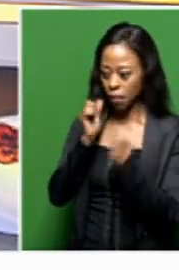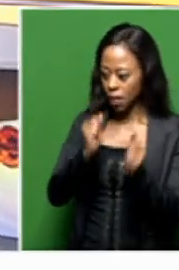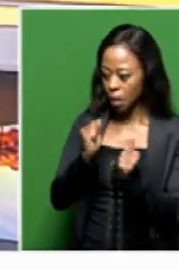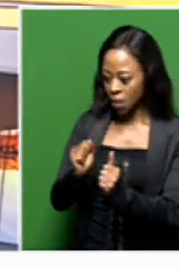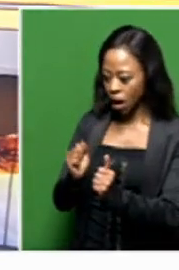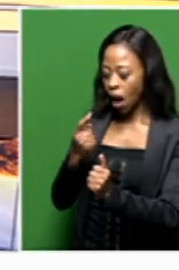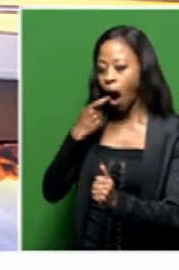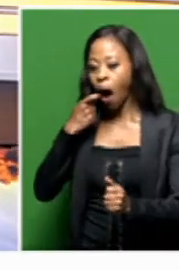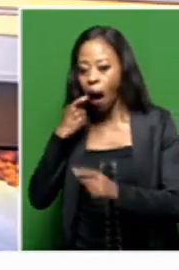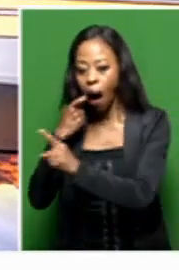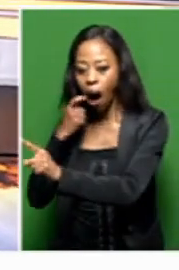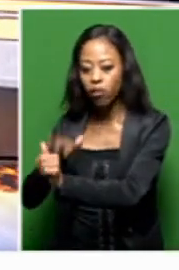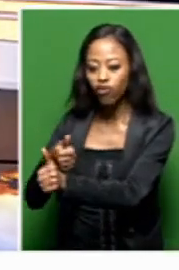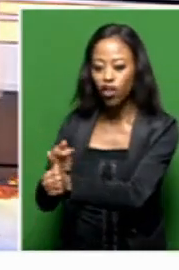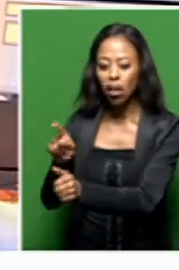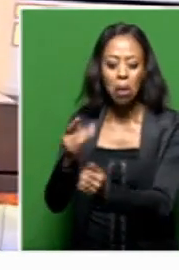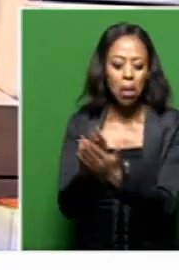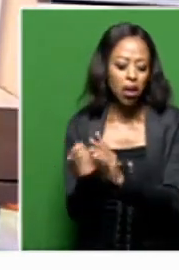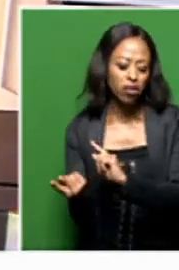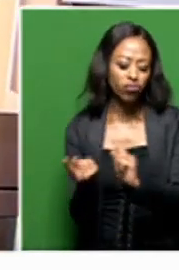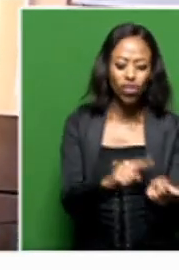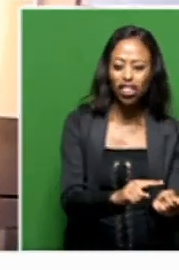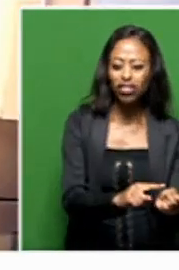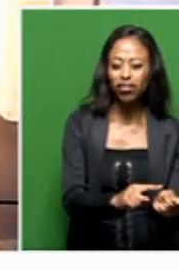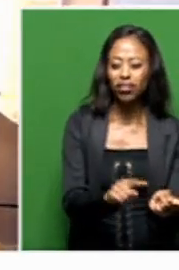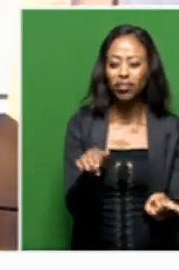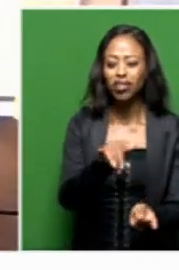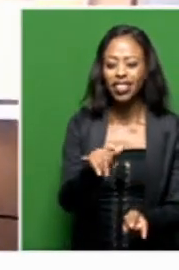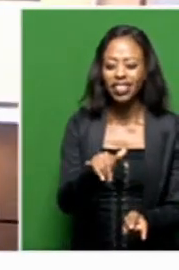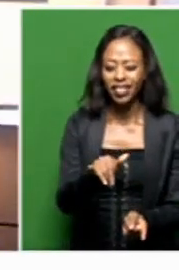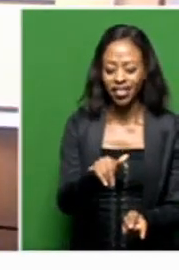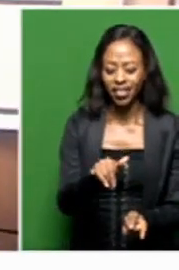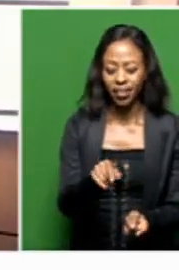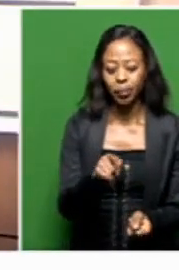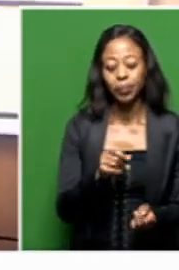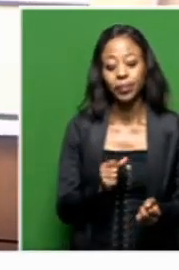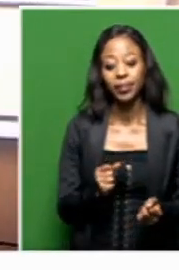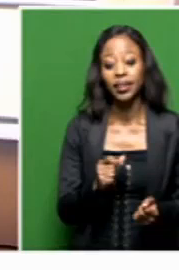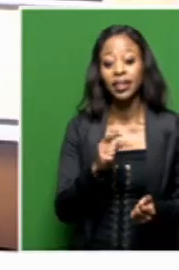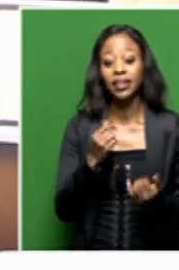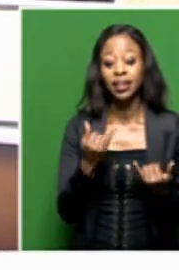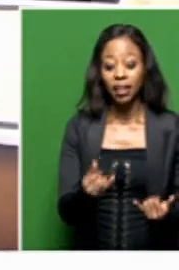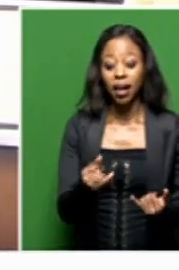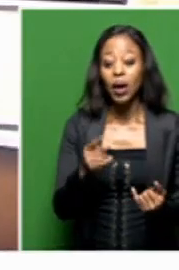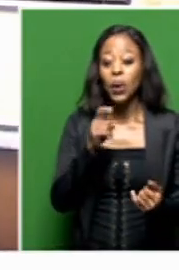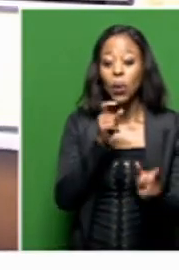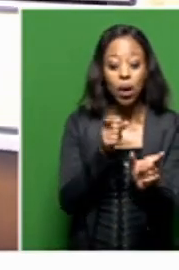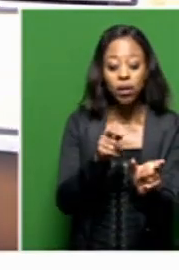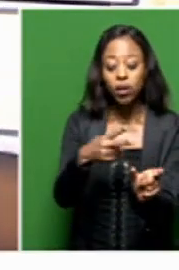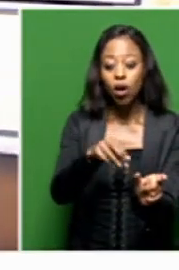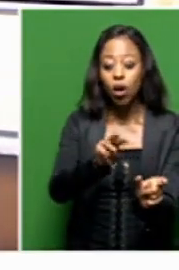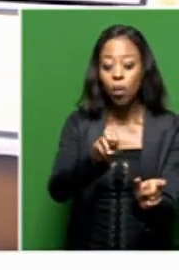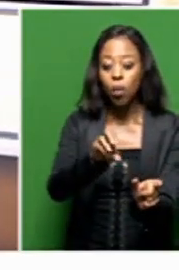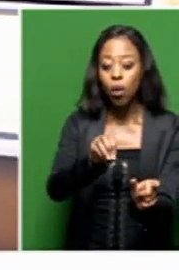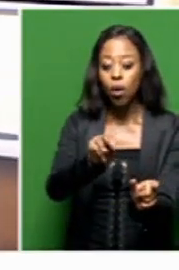work? Yes, thanks very much. So at this stage, that's what you'll hear the words being used as homologous and heterologous.